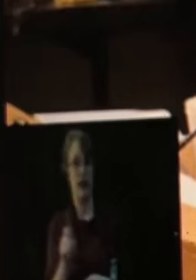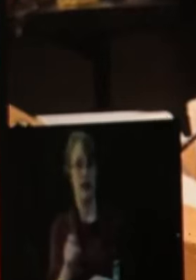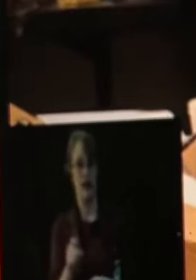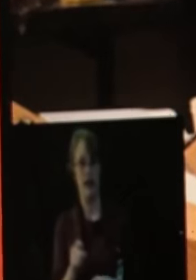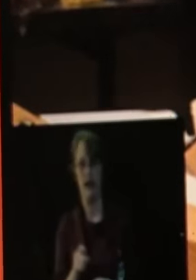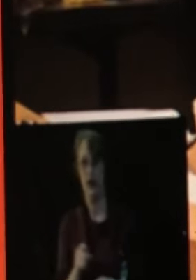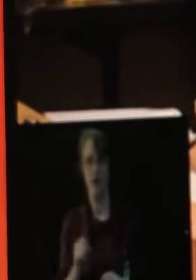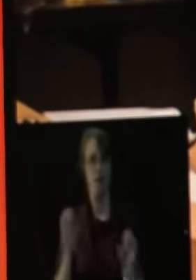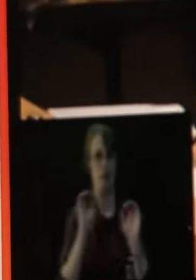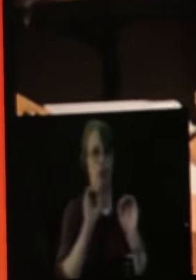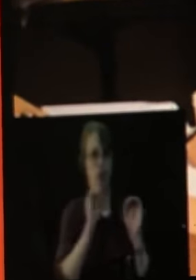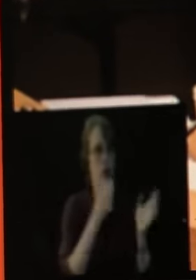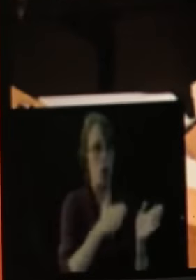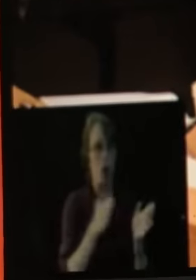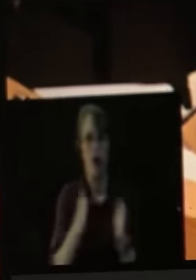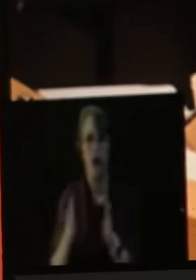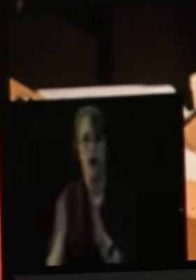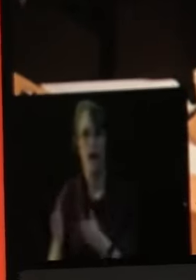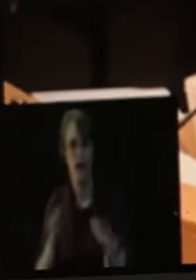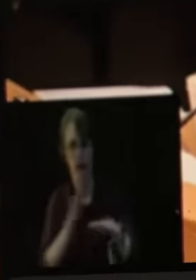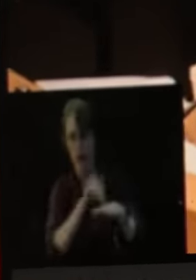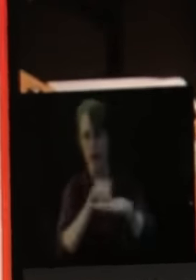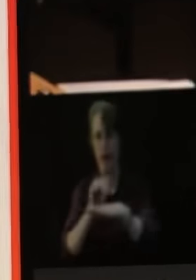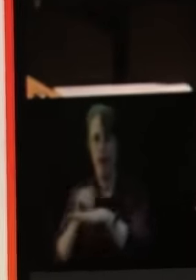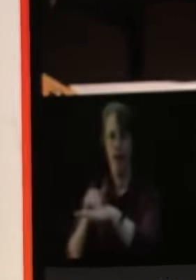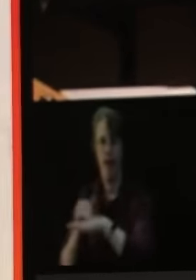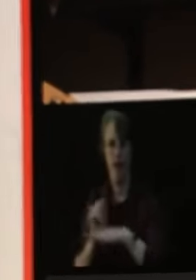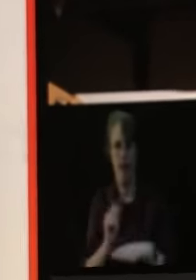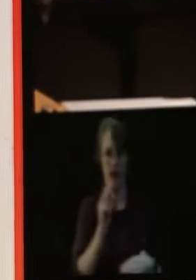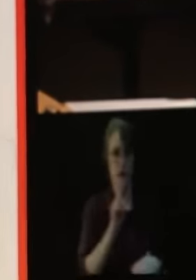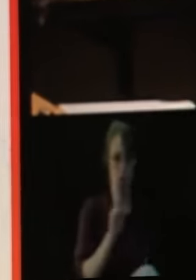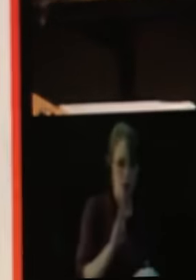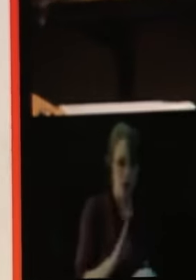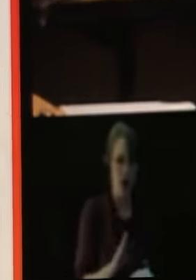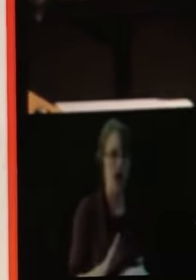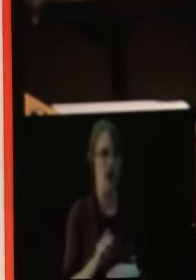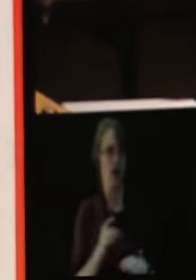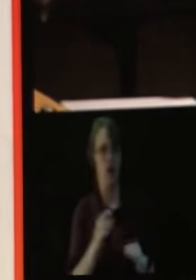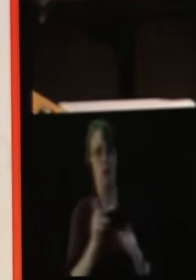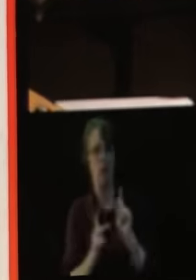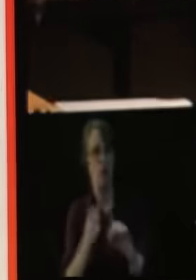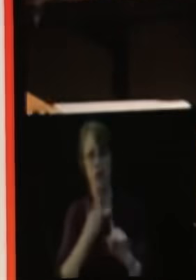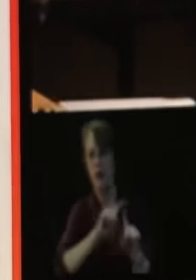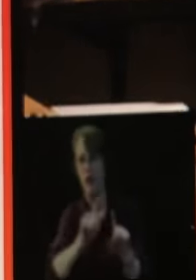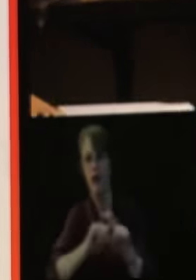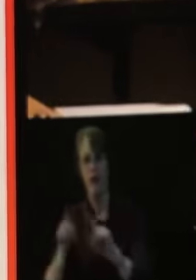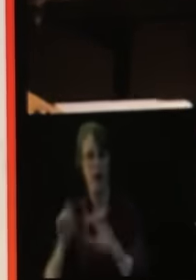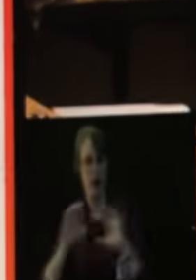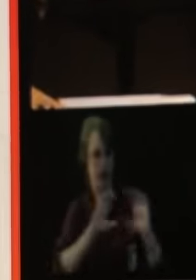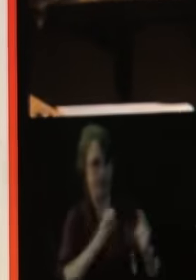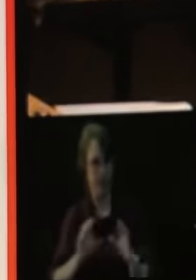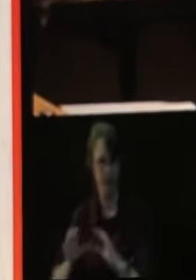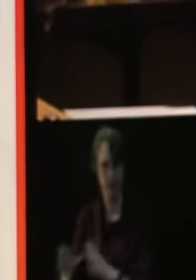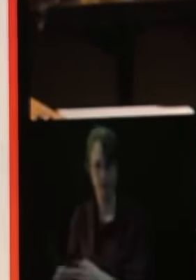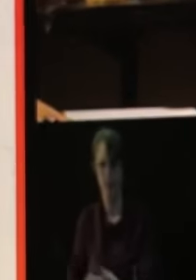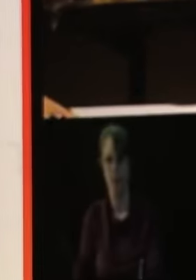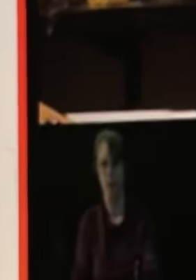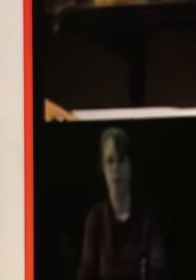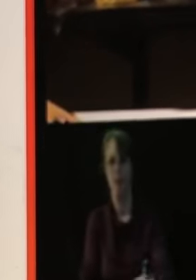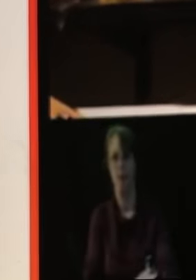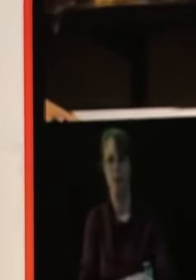the other two mayors and the KUB and the appointed officials from each of the different parties. But